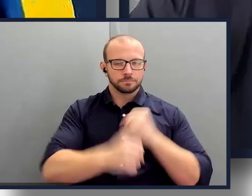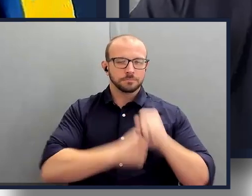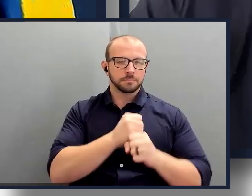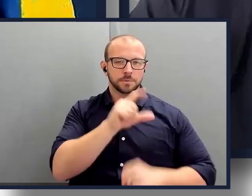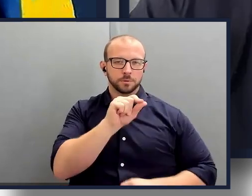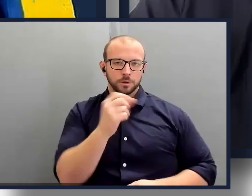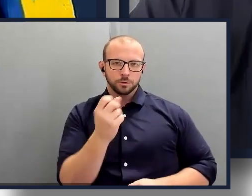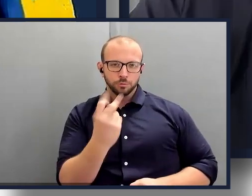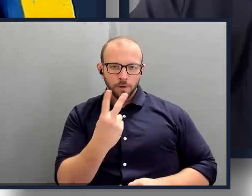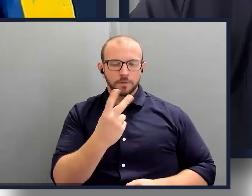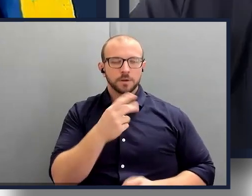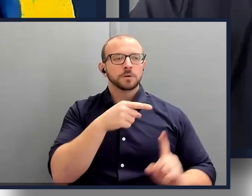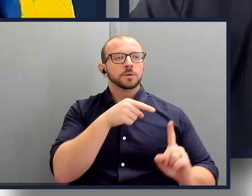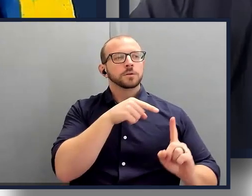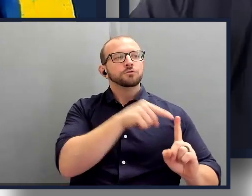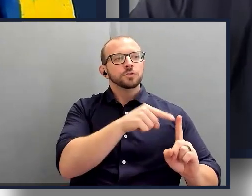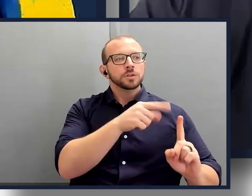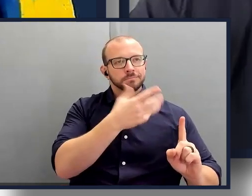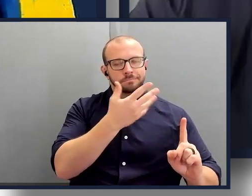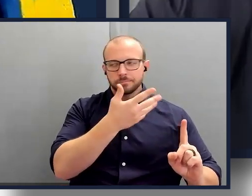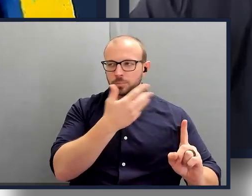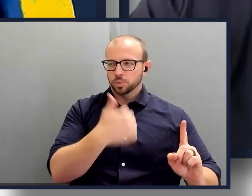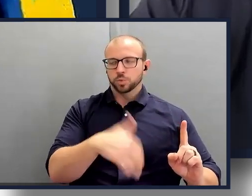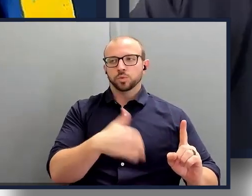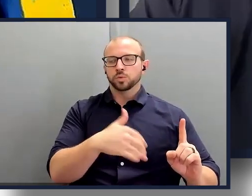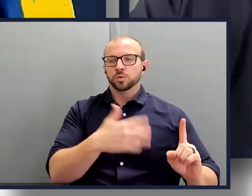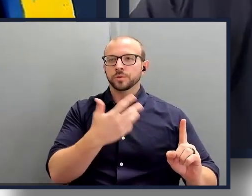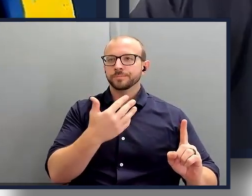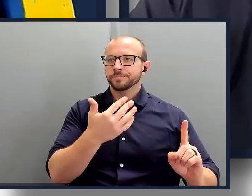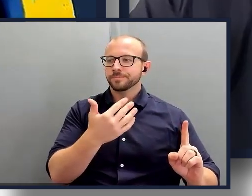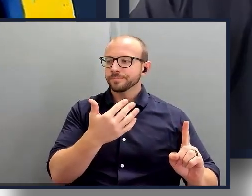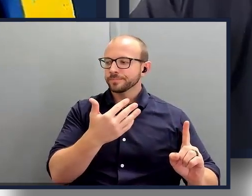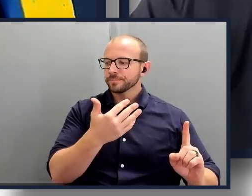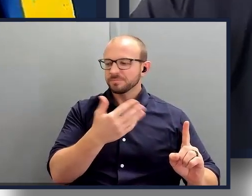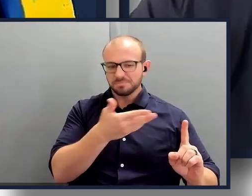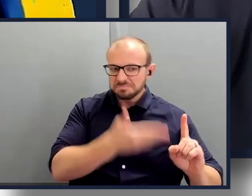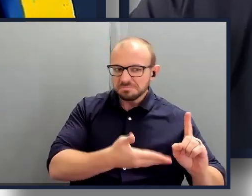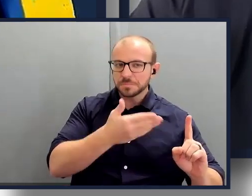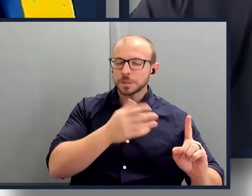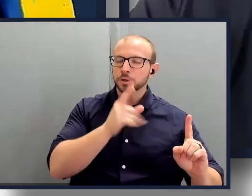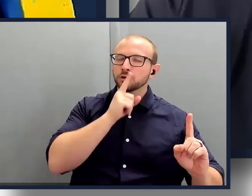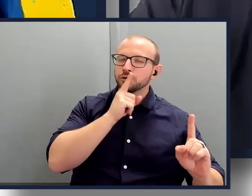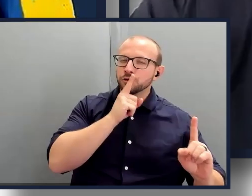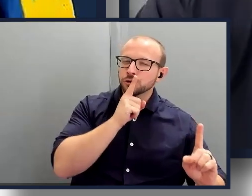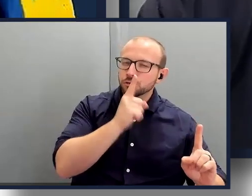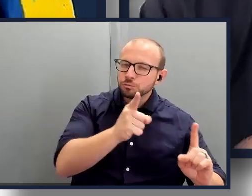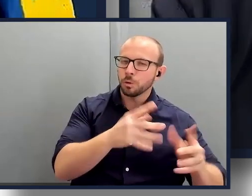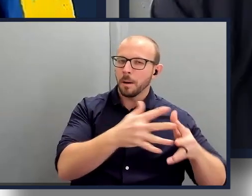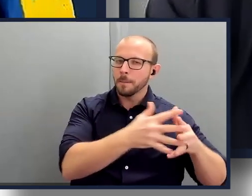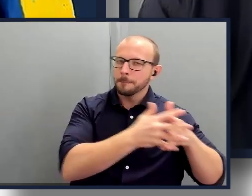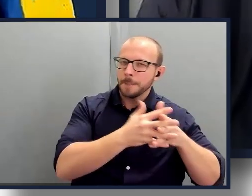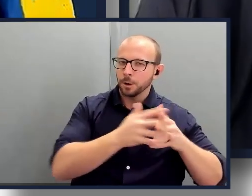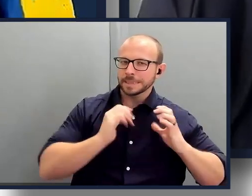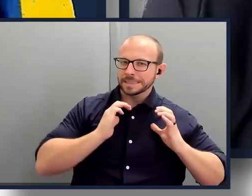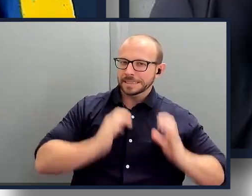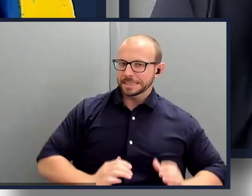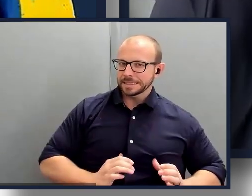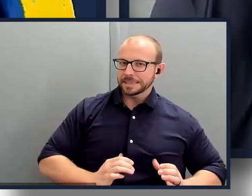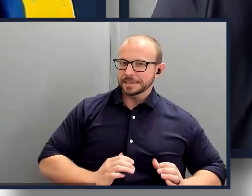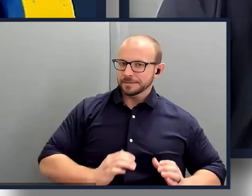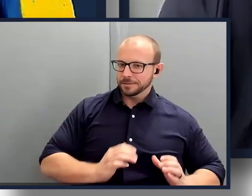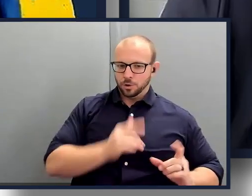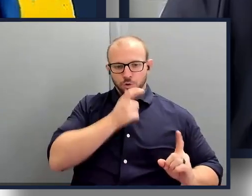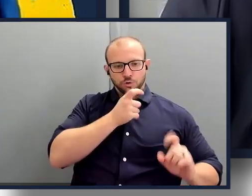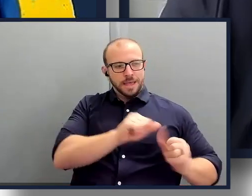of I think what a true American citizen can be,